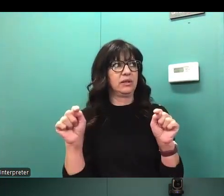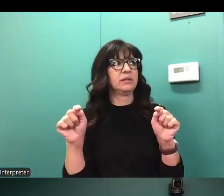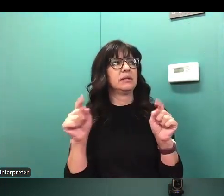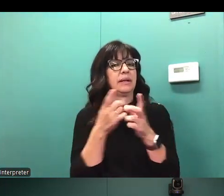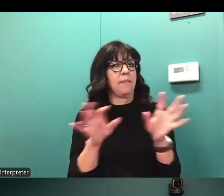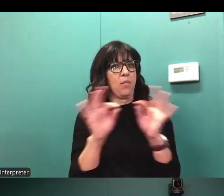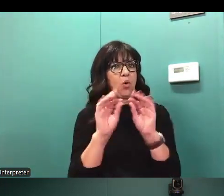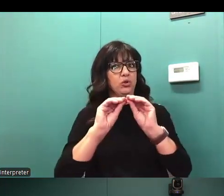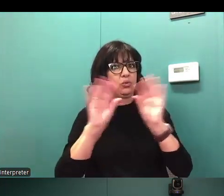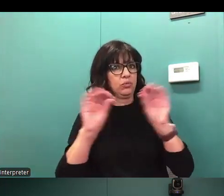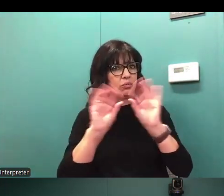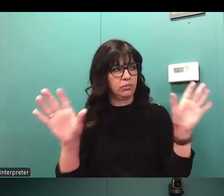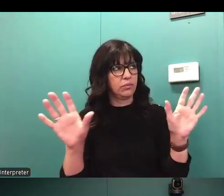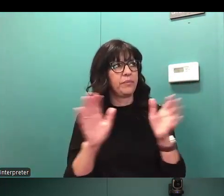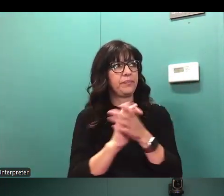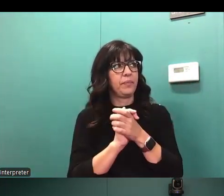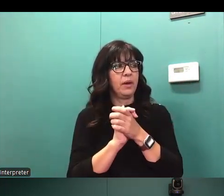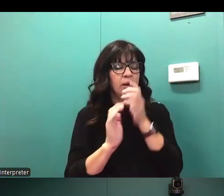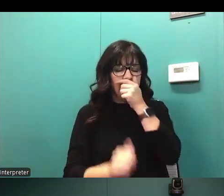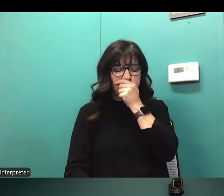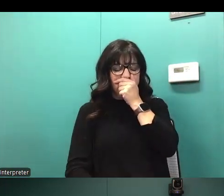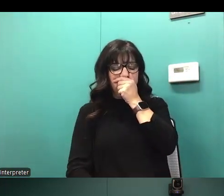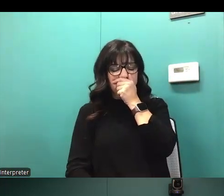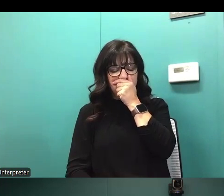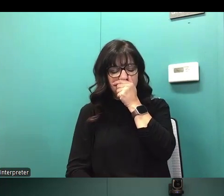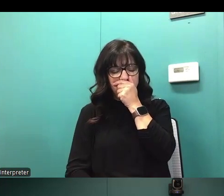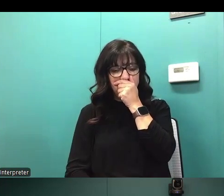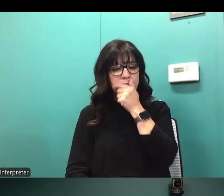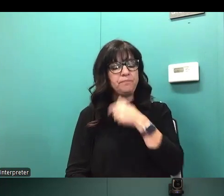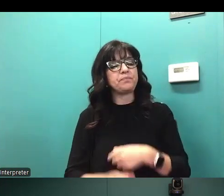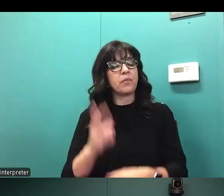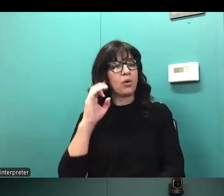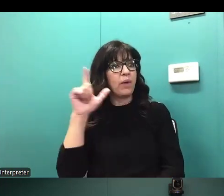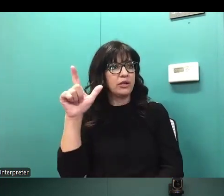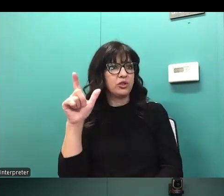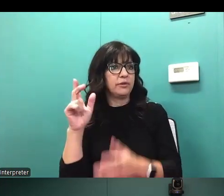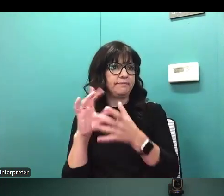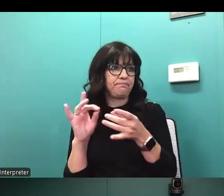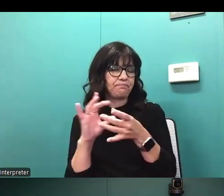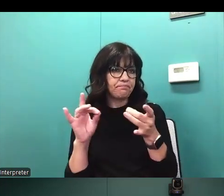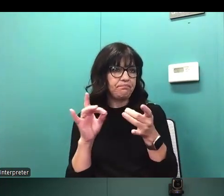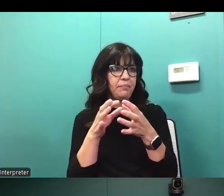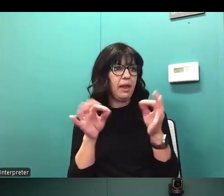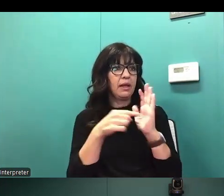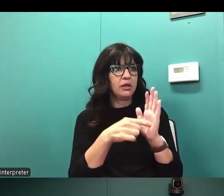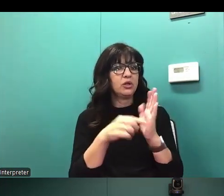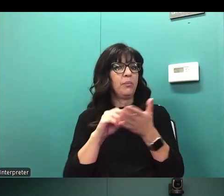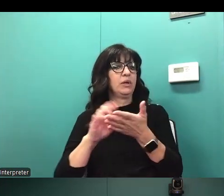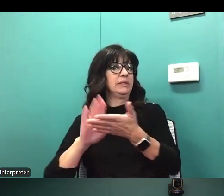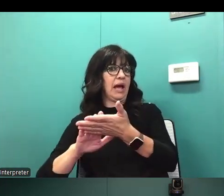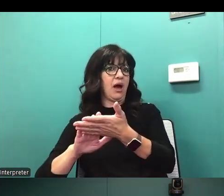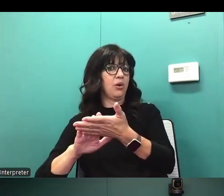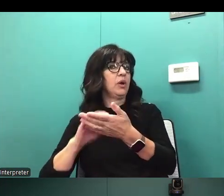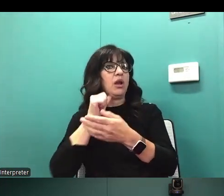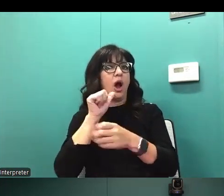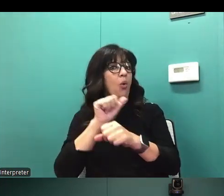be clear on that. So they know what they're looking at. So Rachel just commented that when she does the language sample, she'll put like a disclaimer that she's